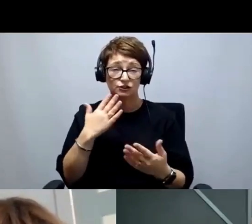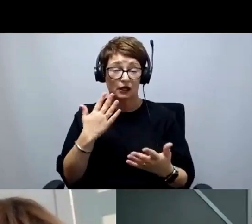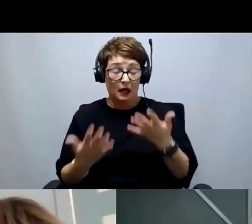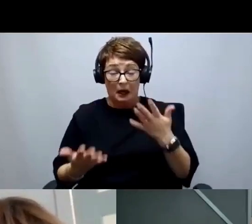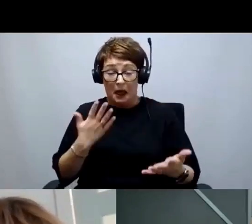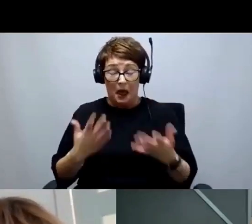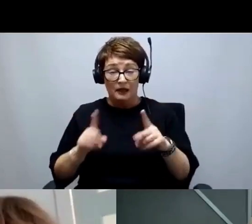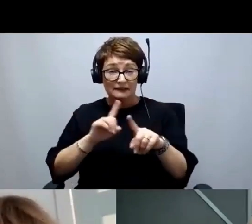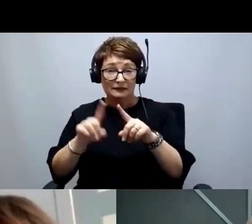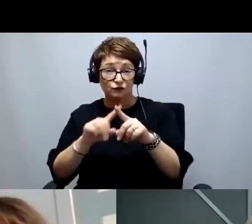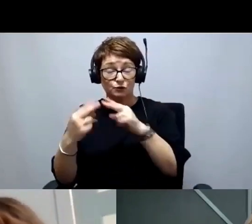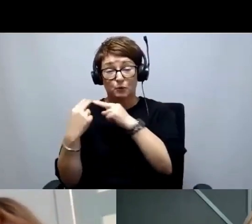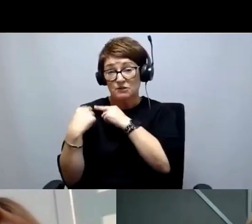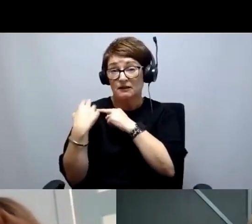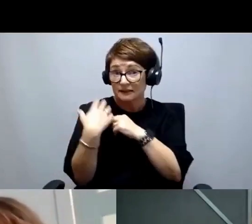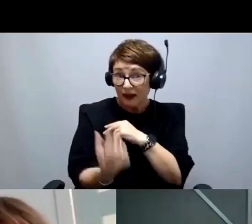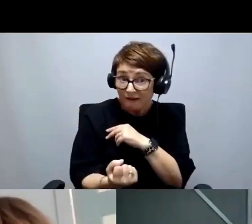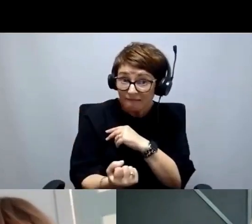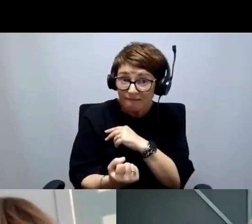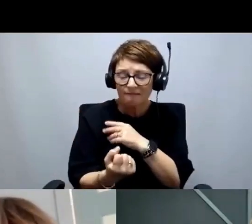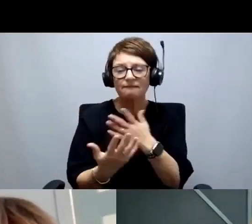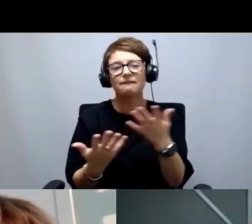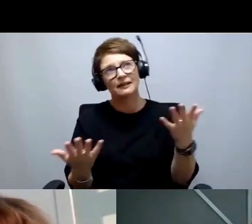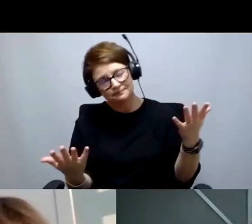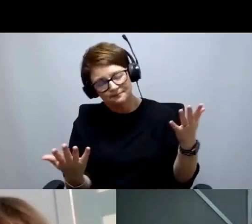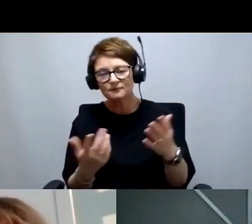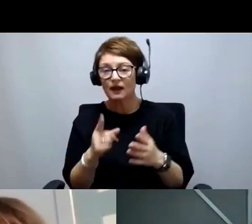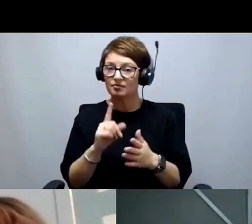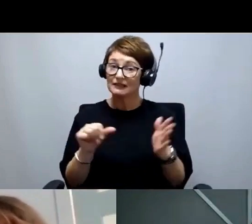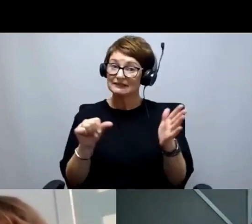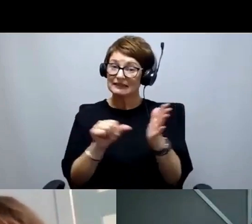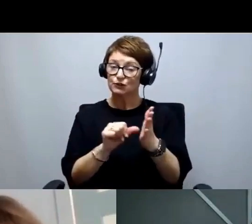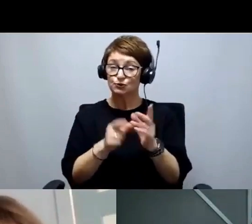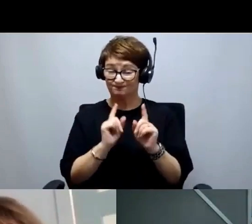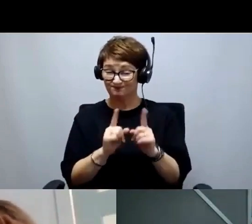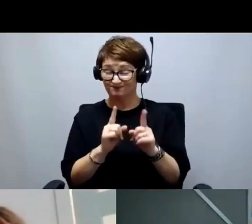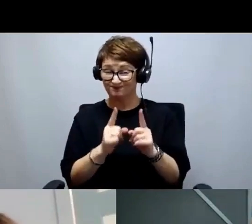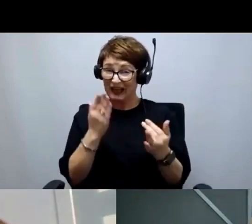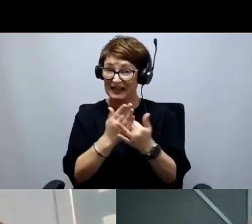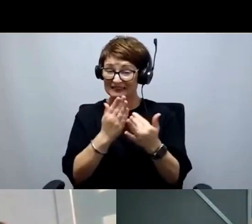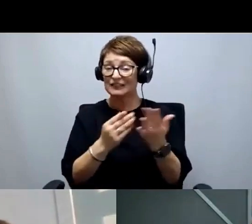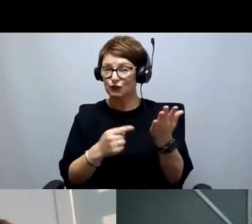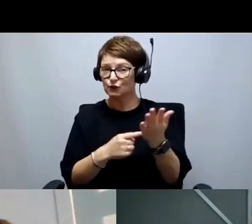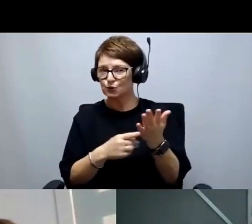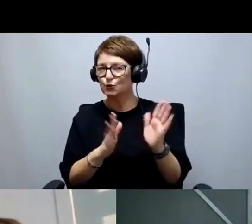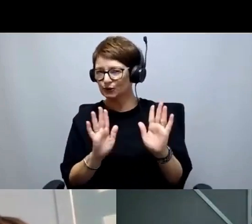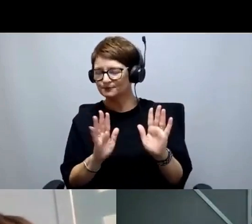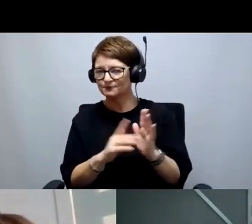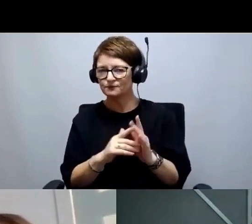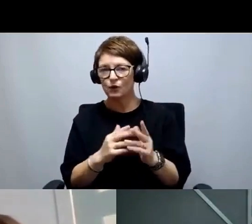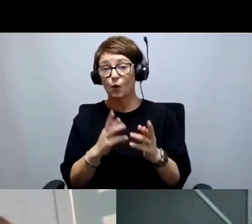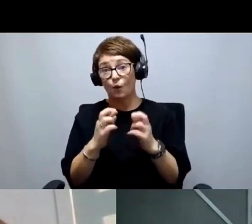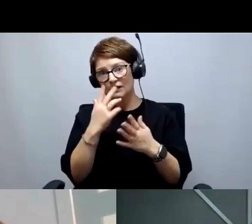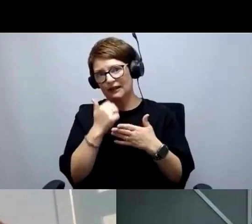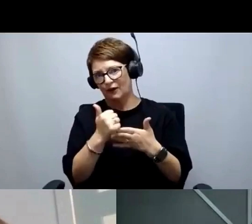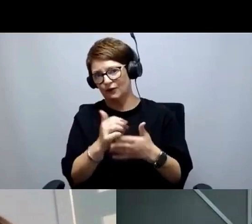responsibilities that midlife brings to you. So yeah, that's the issue with access to testosterone. But hopefully that helps. Okay.